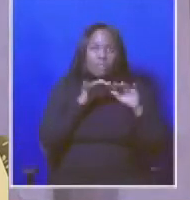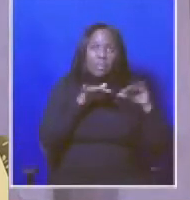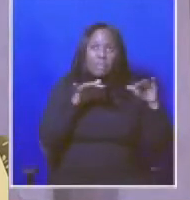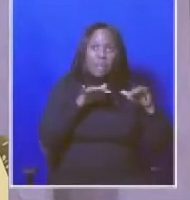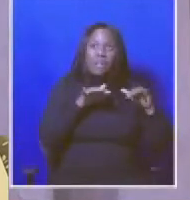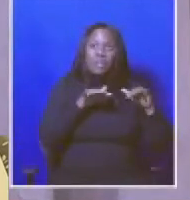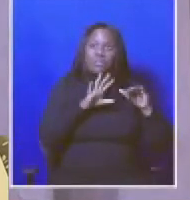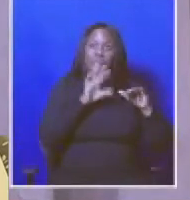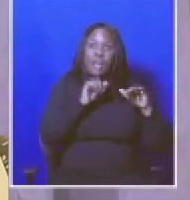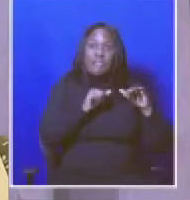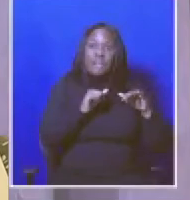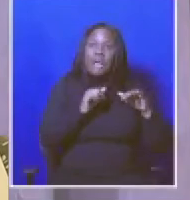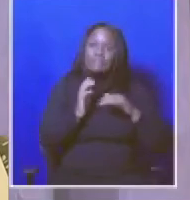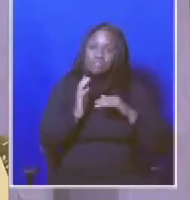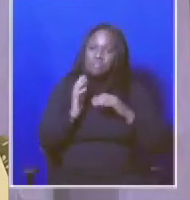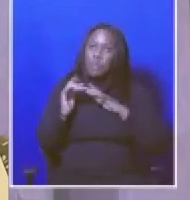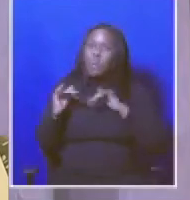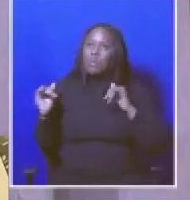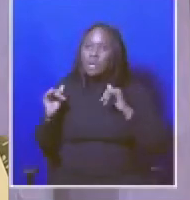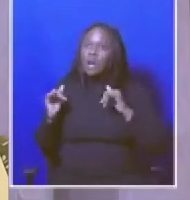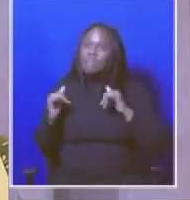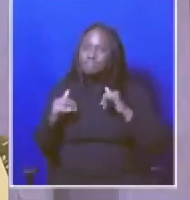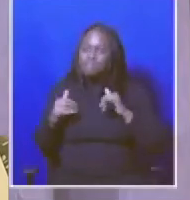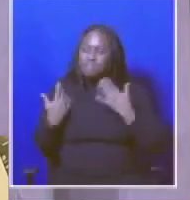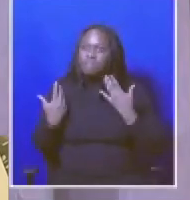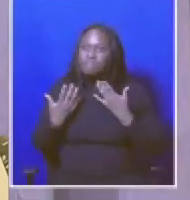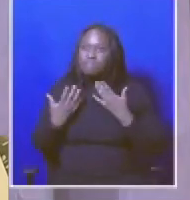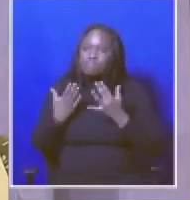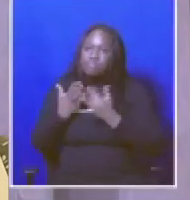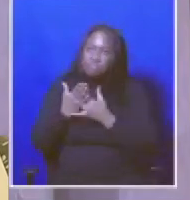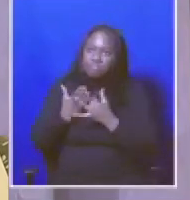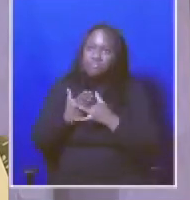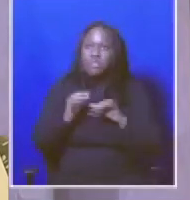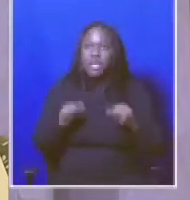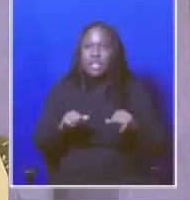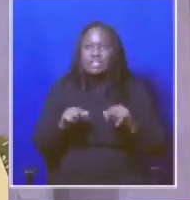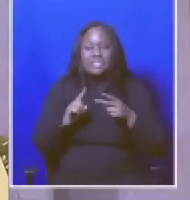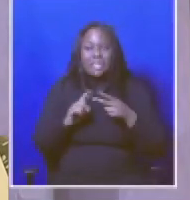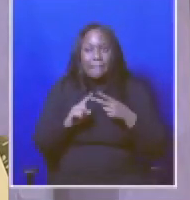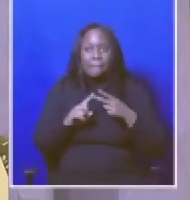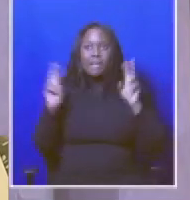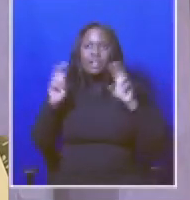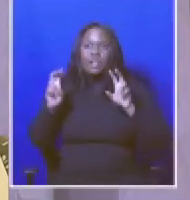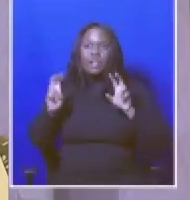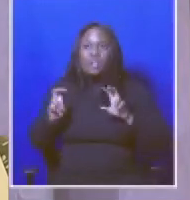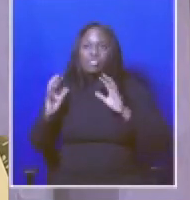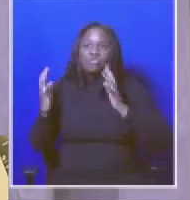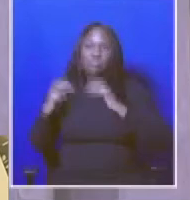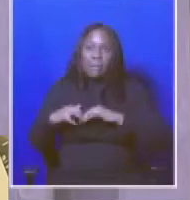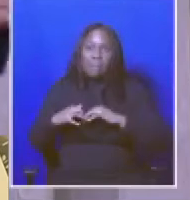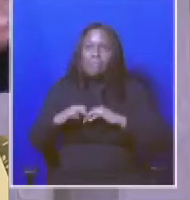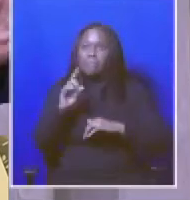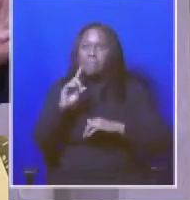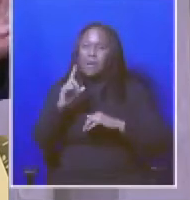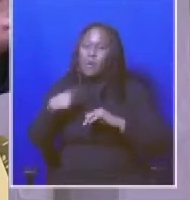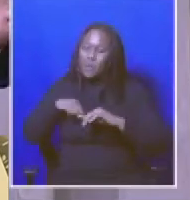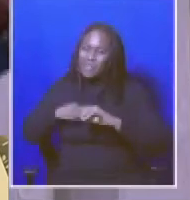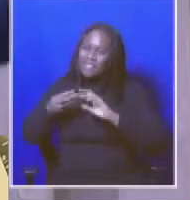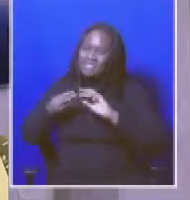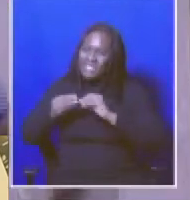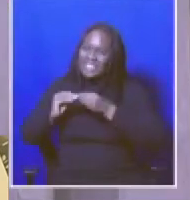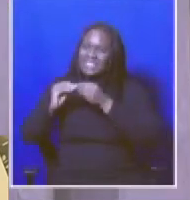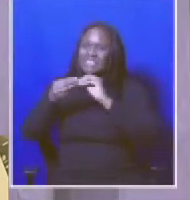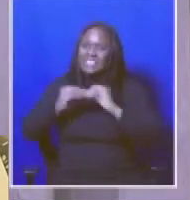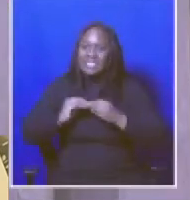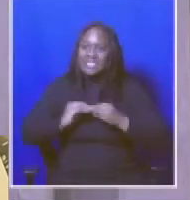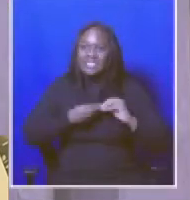and that there shall be no grid collapse. Yeah, we are fixing the power stations,